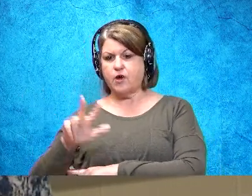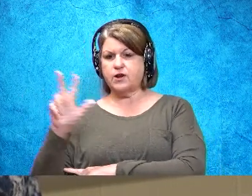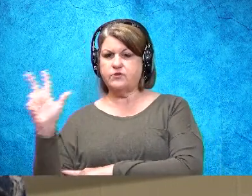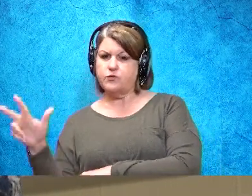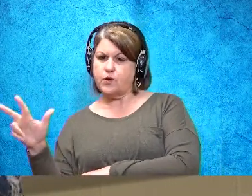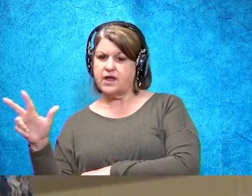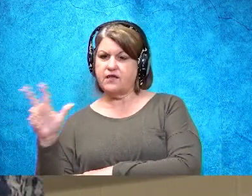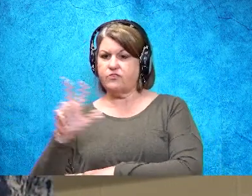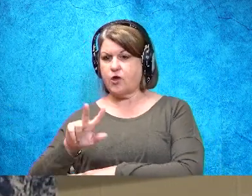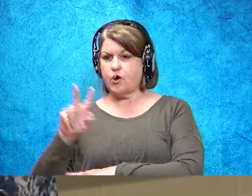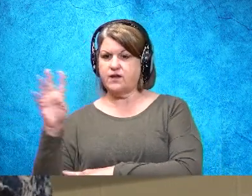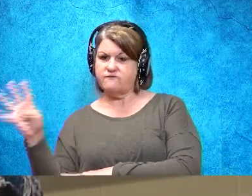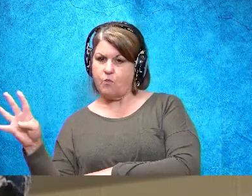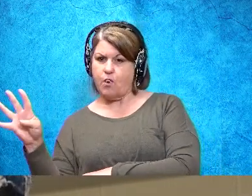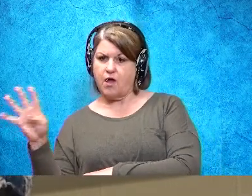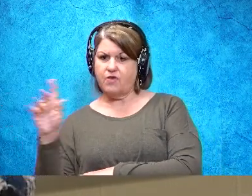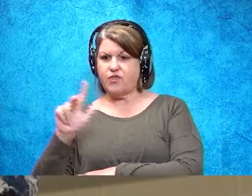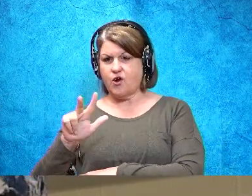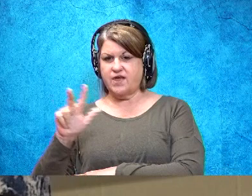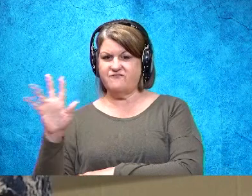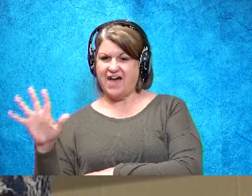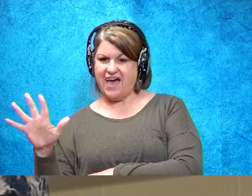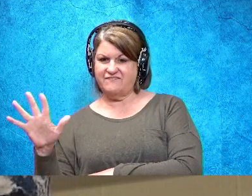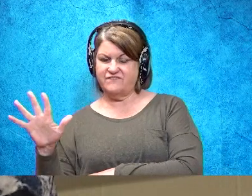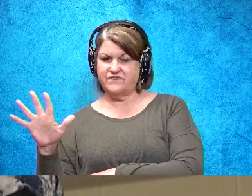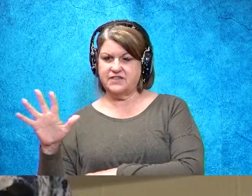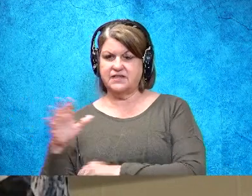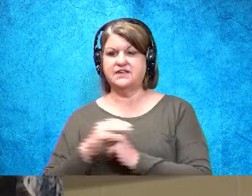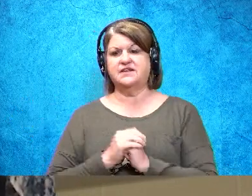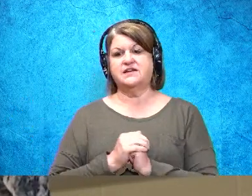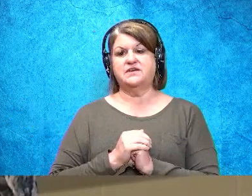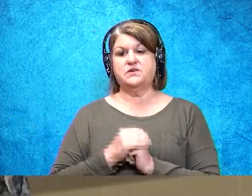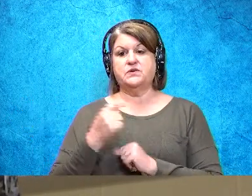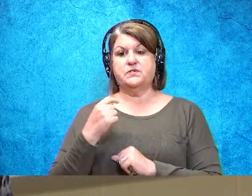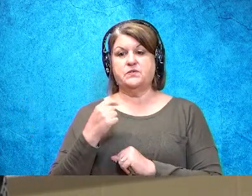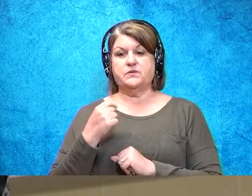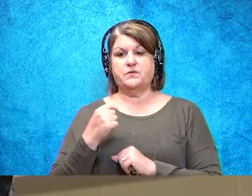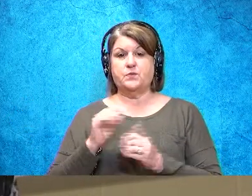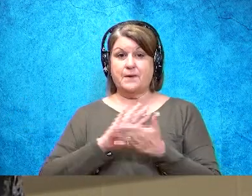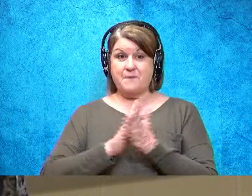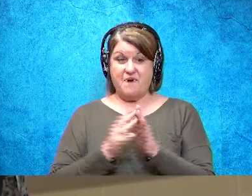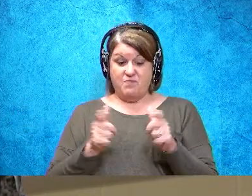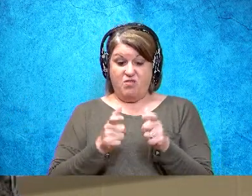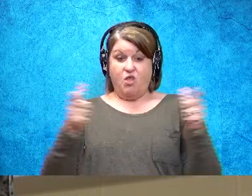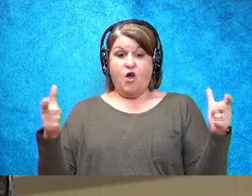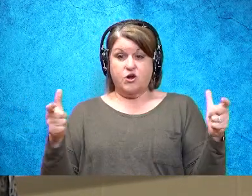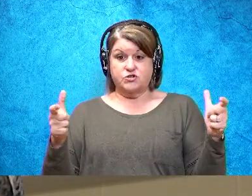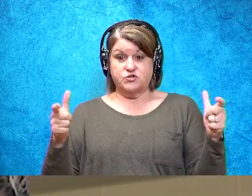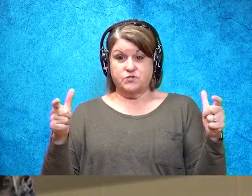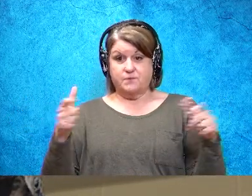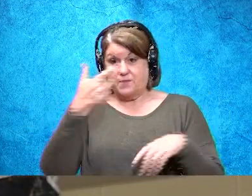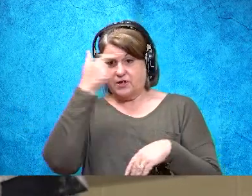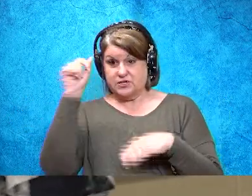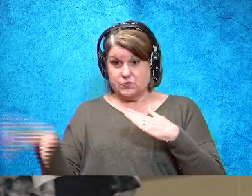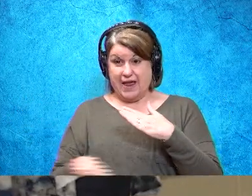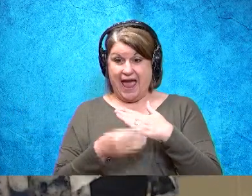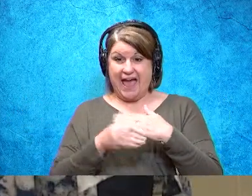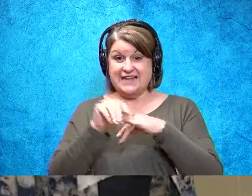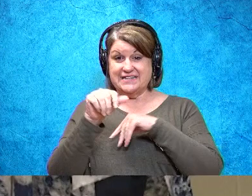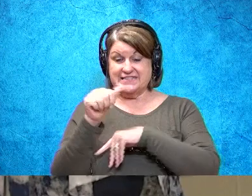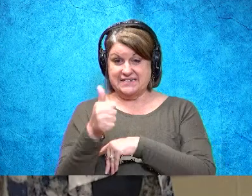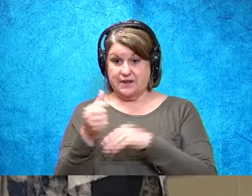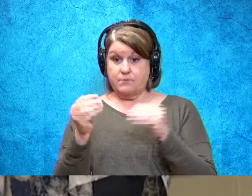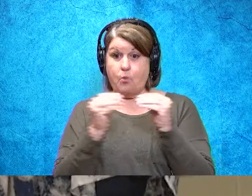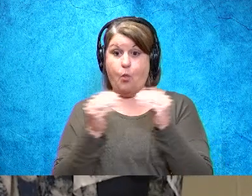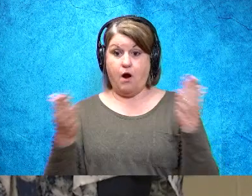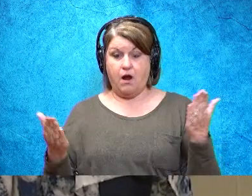33, 34, 35. We got larger because we added 10. Now if I